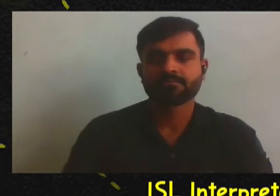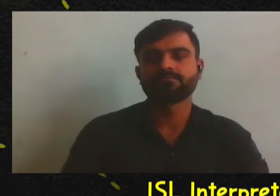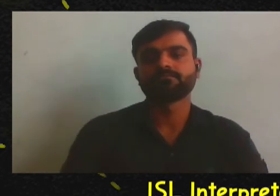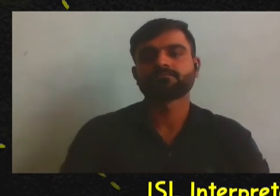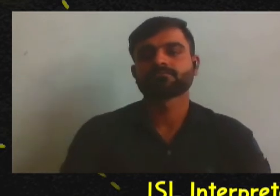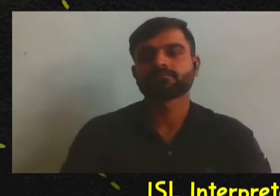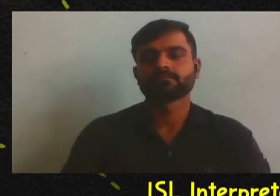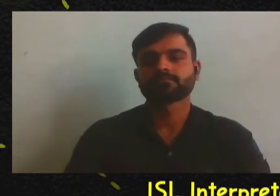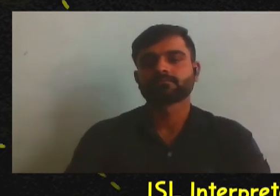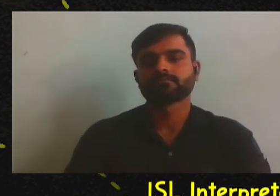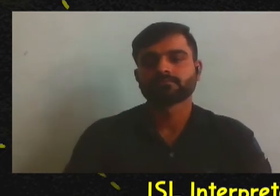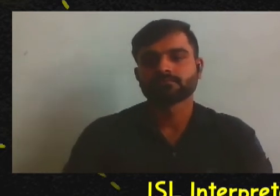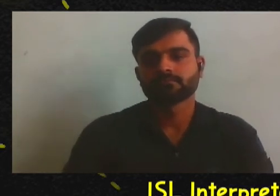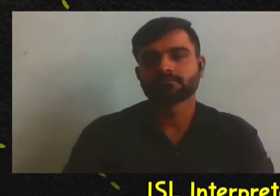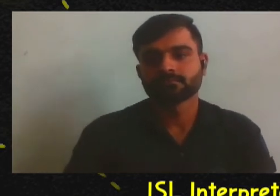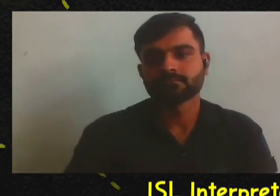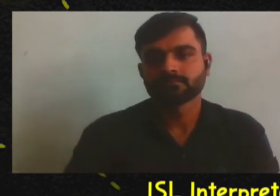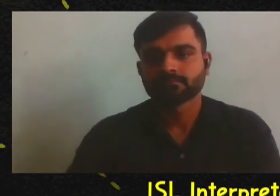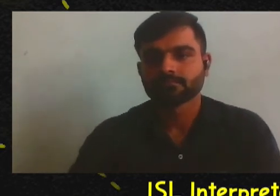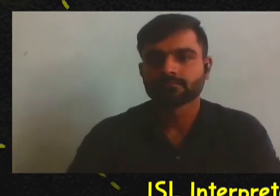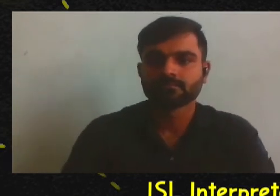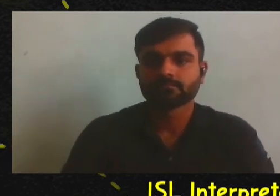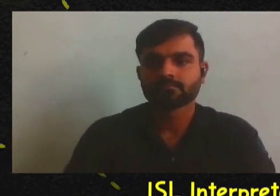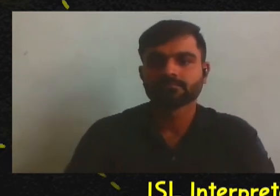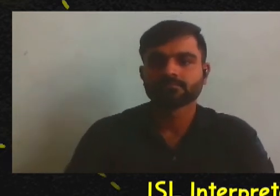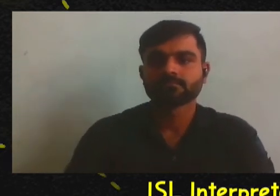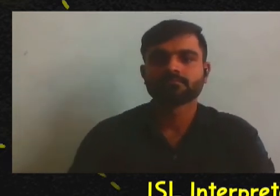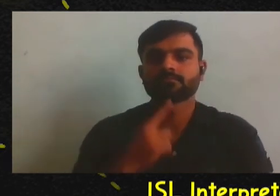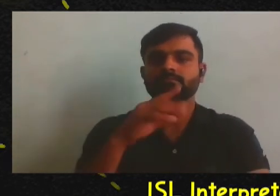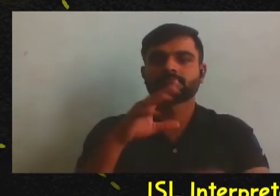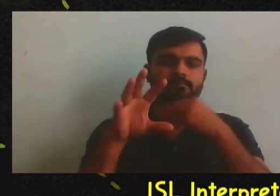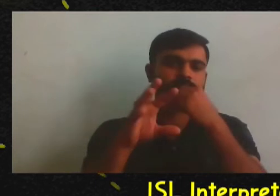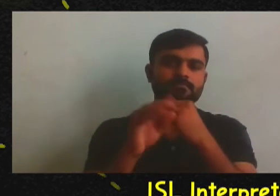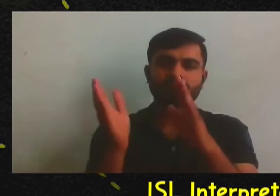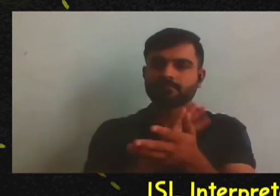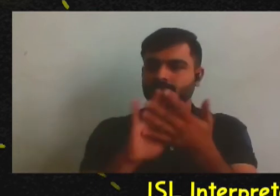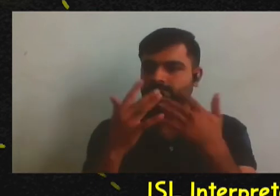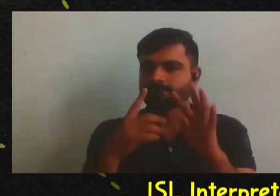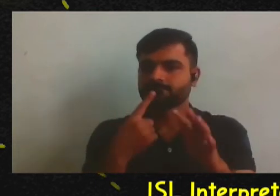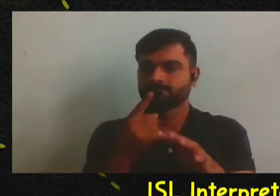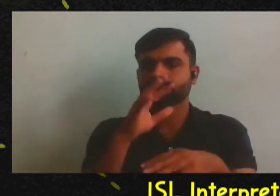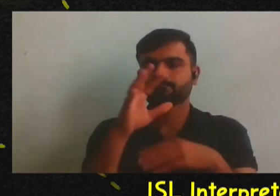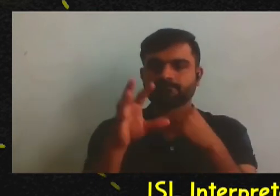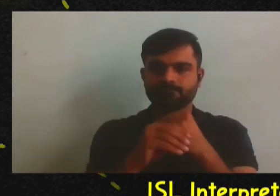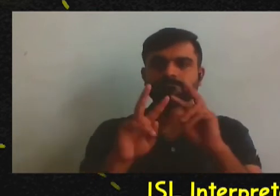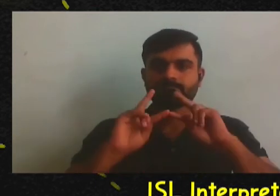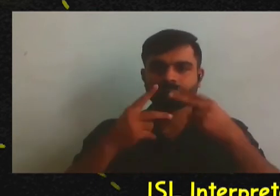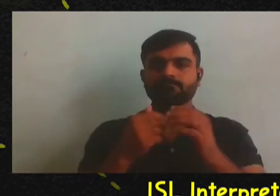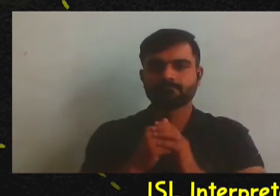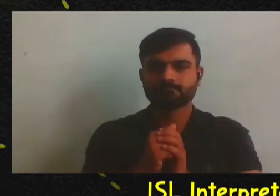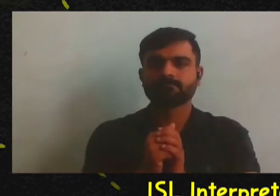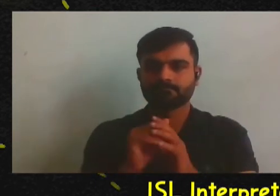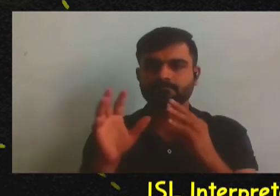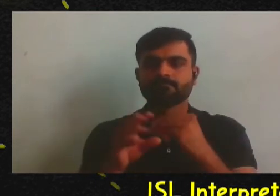Just to, sorry. Yeah, I was going to add to Rupsa's, but before that, I think I'd also respond and add to what